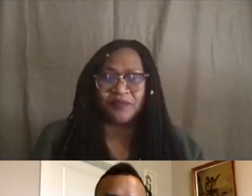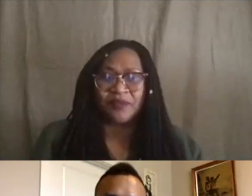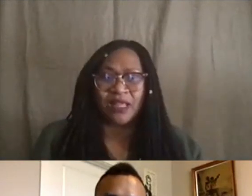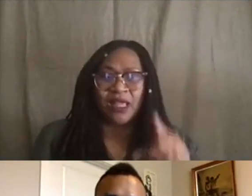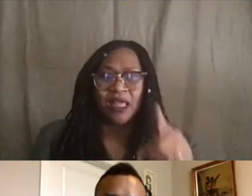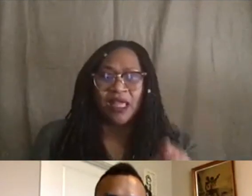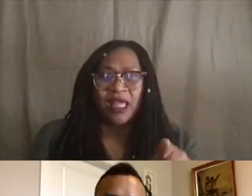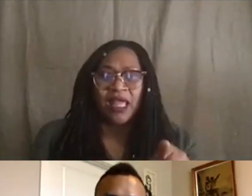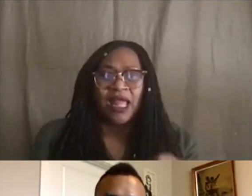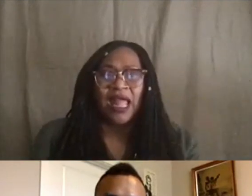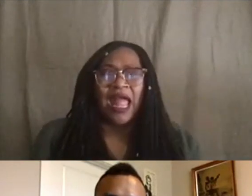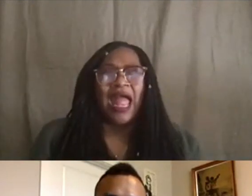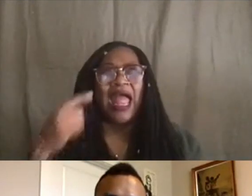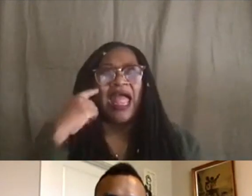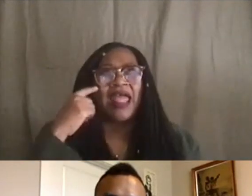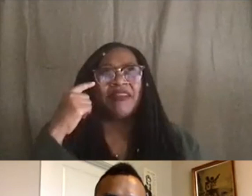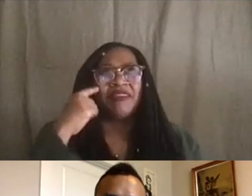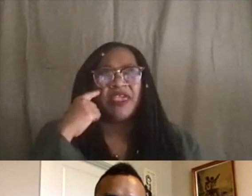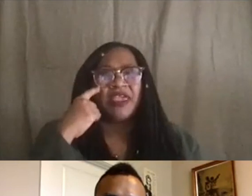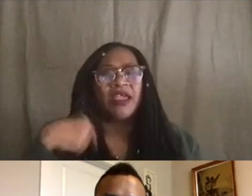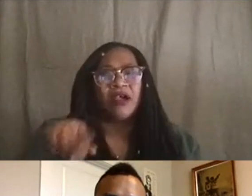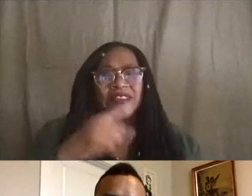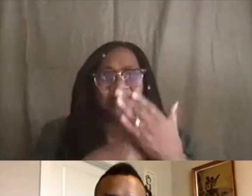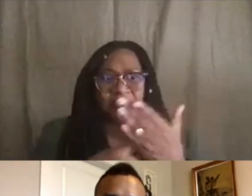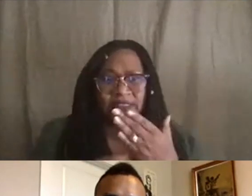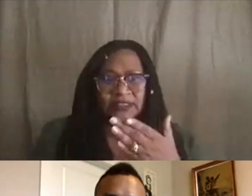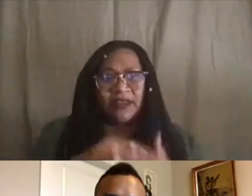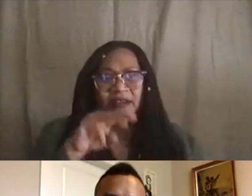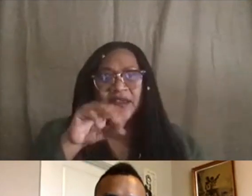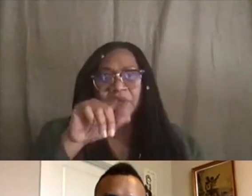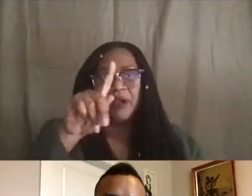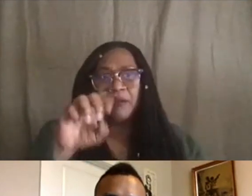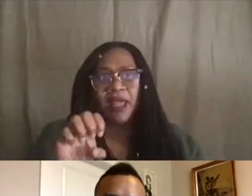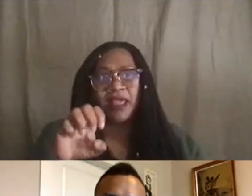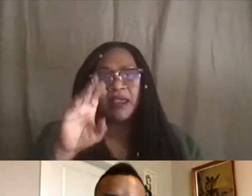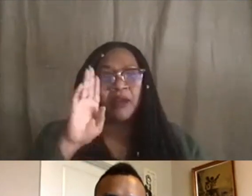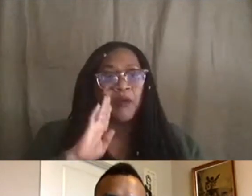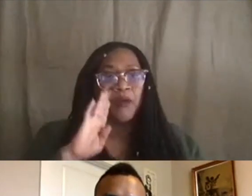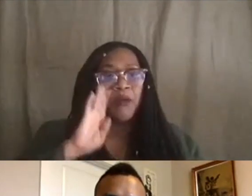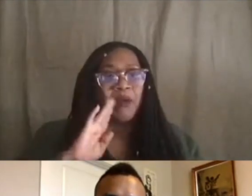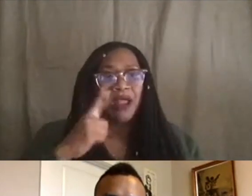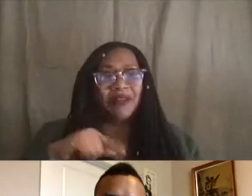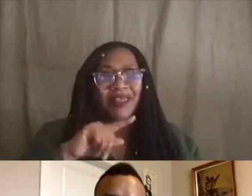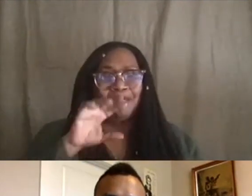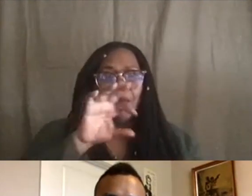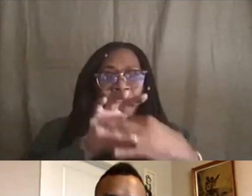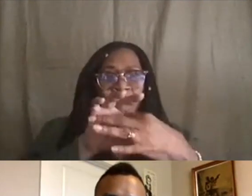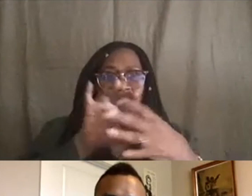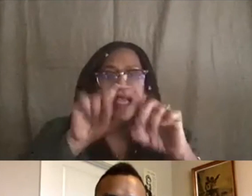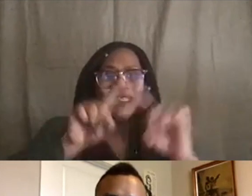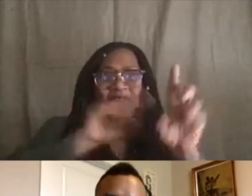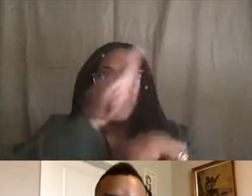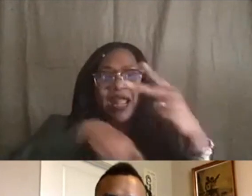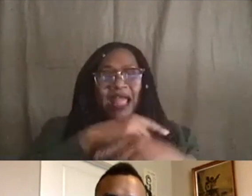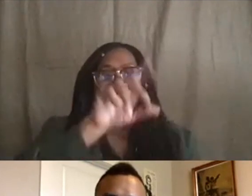I think the coverage of Michael Brown's murder is akin to a lynching image. A lot